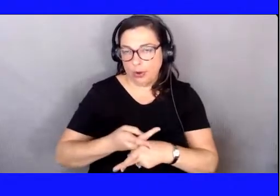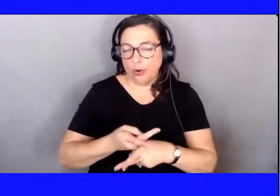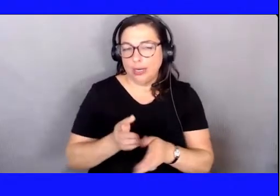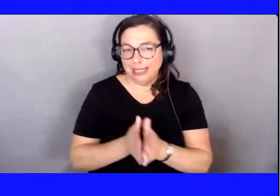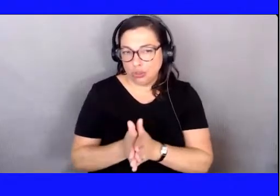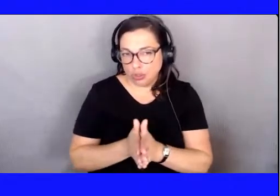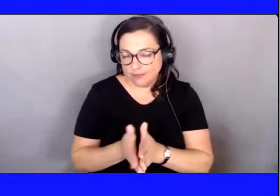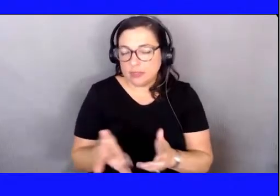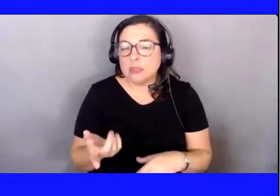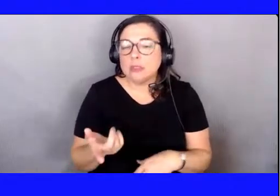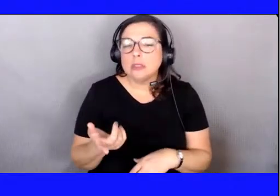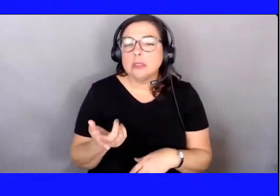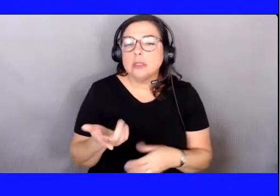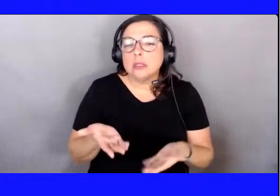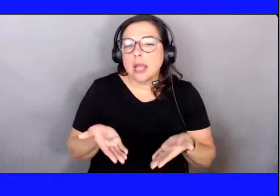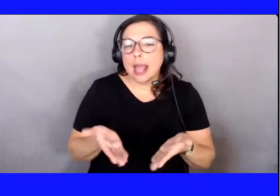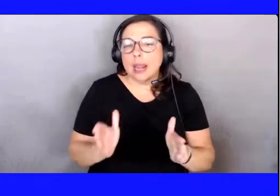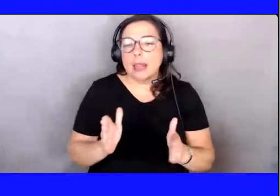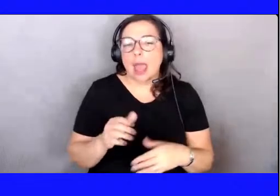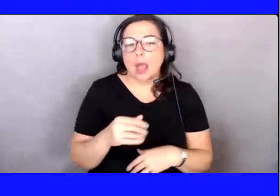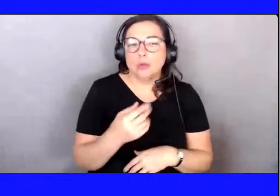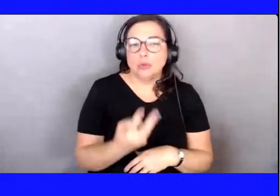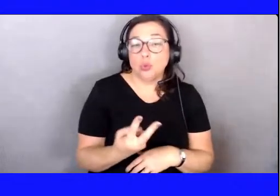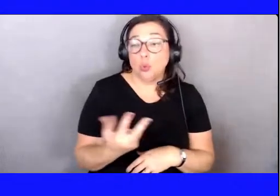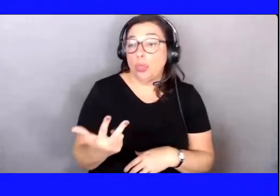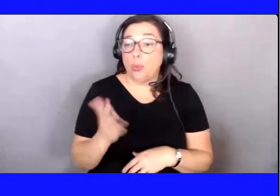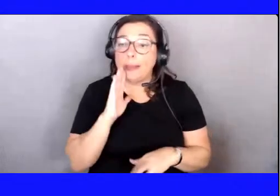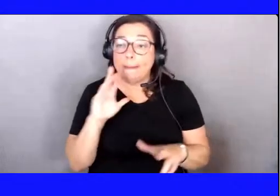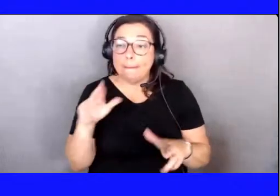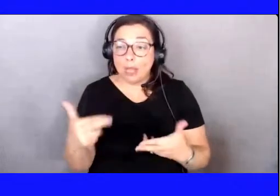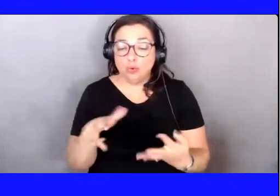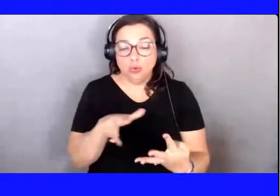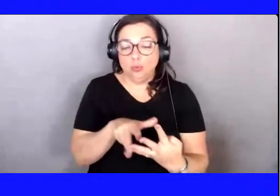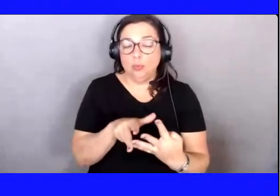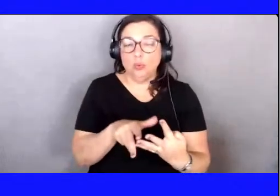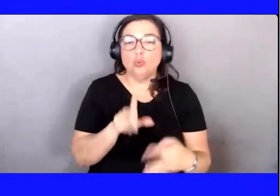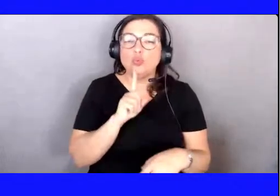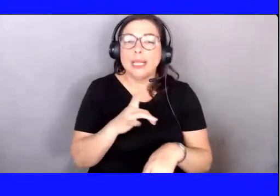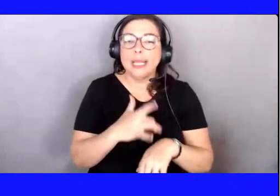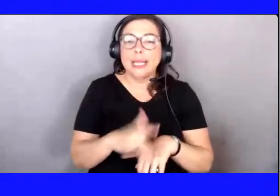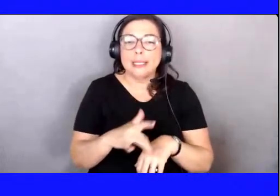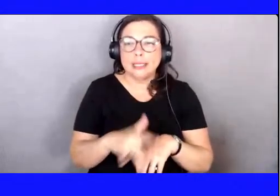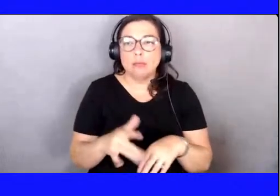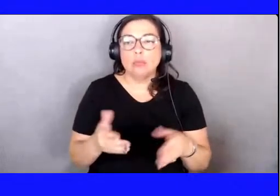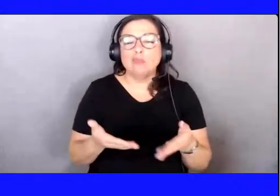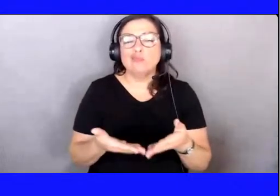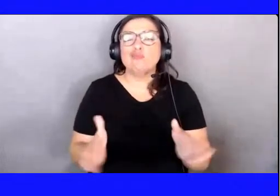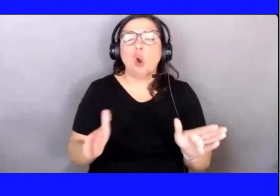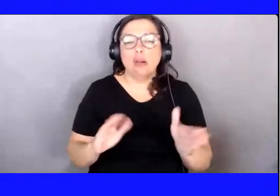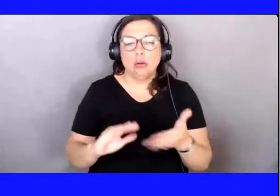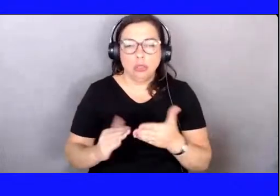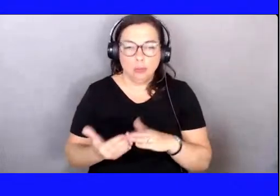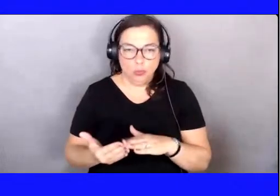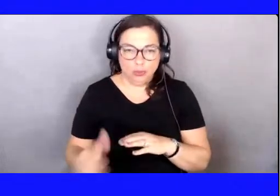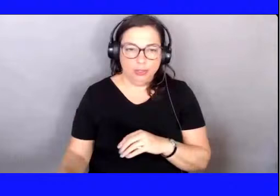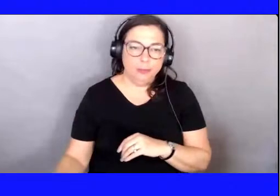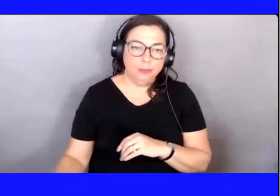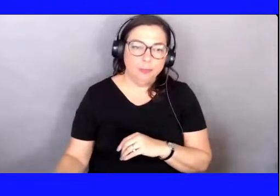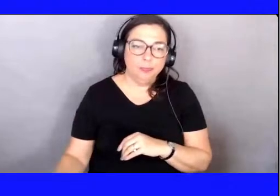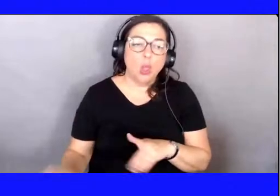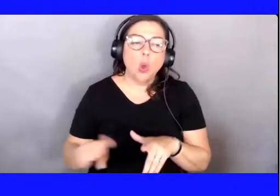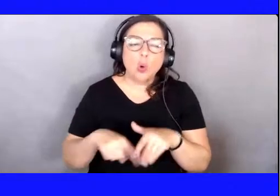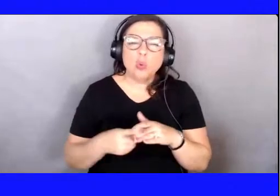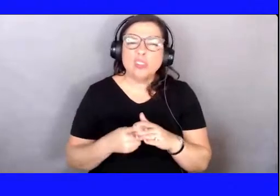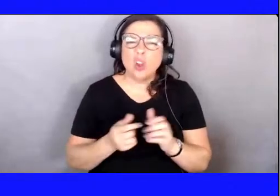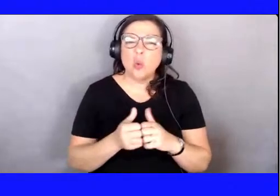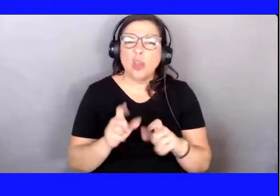initiative, which allows the 2 and 3 bedrooms to be really accessible by the broader community. We started with a